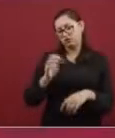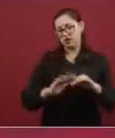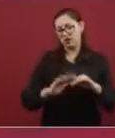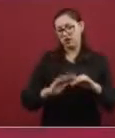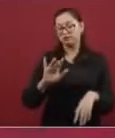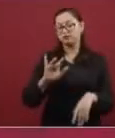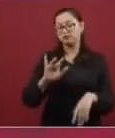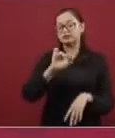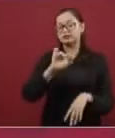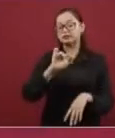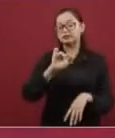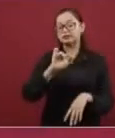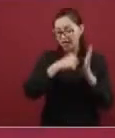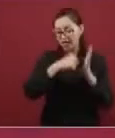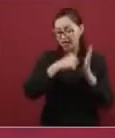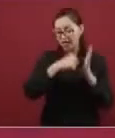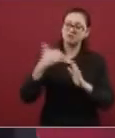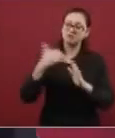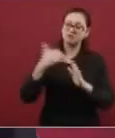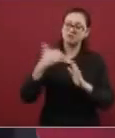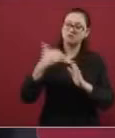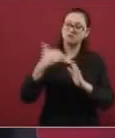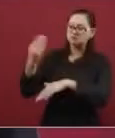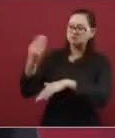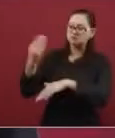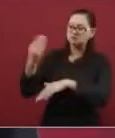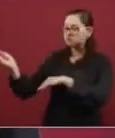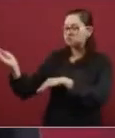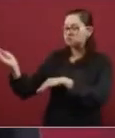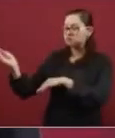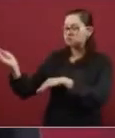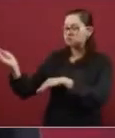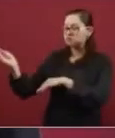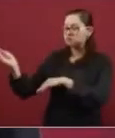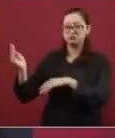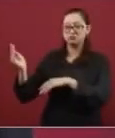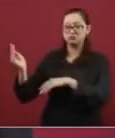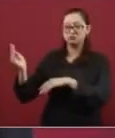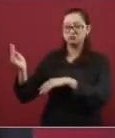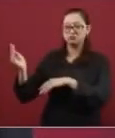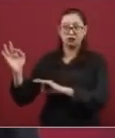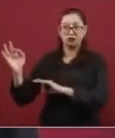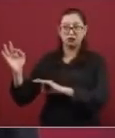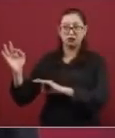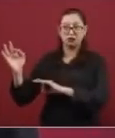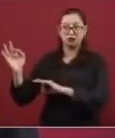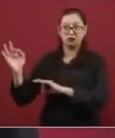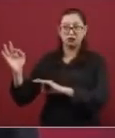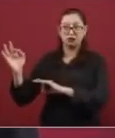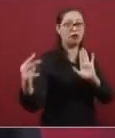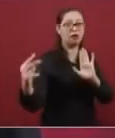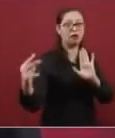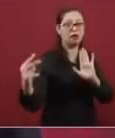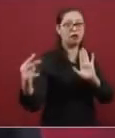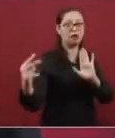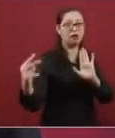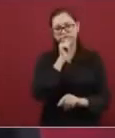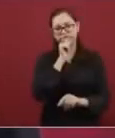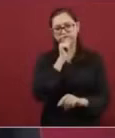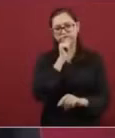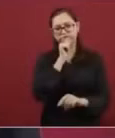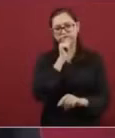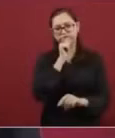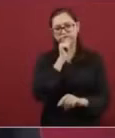And so I'm just clarifying that I did send the letters, and that out of respect, I have